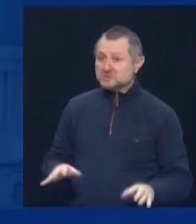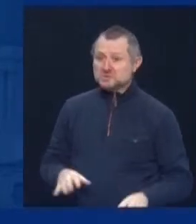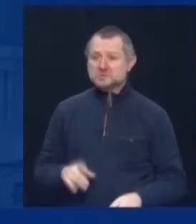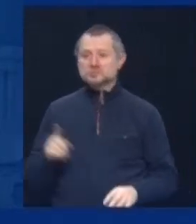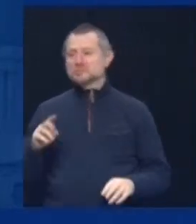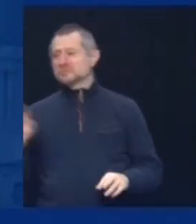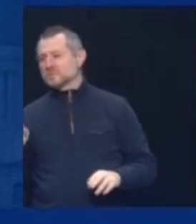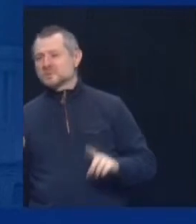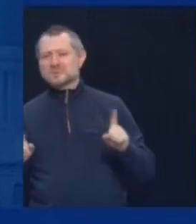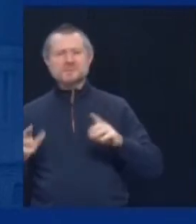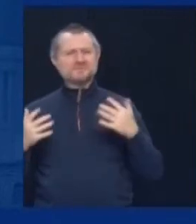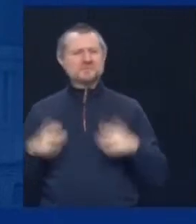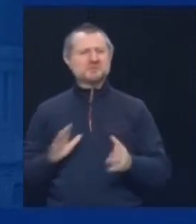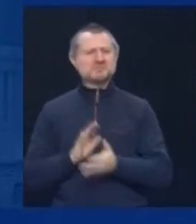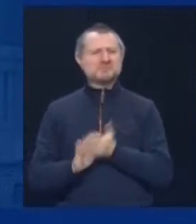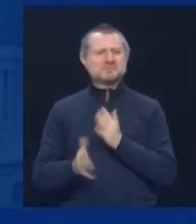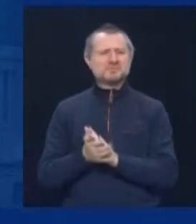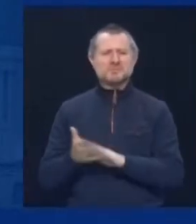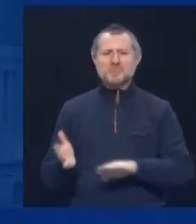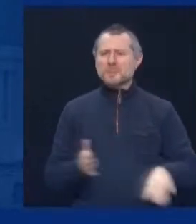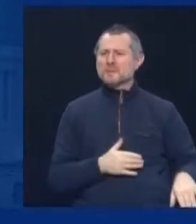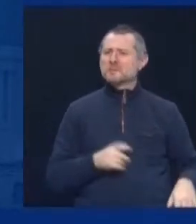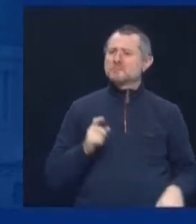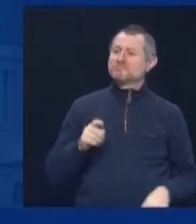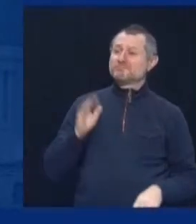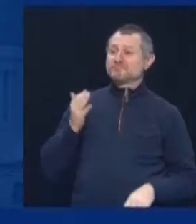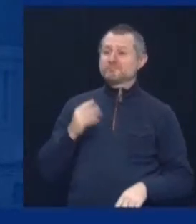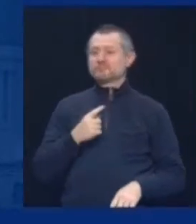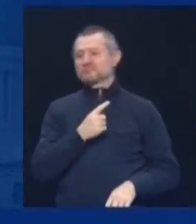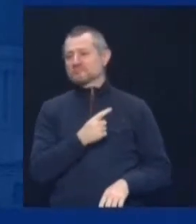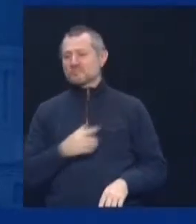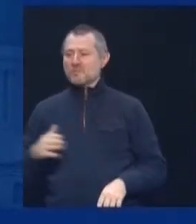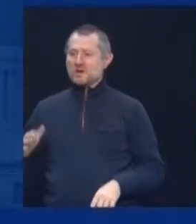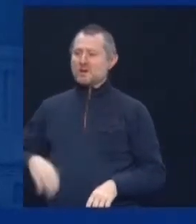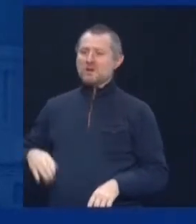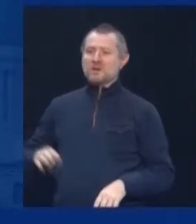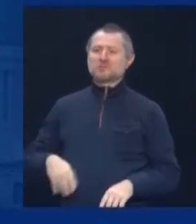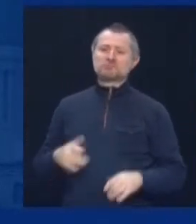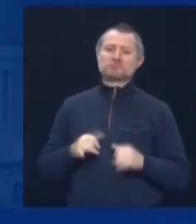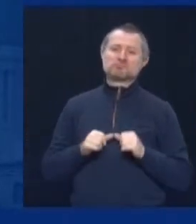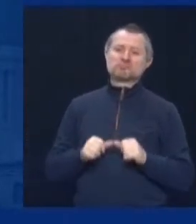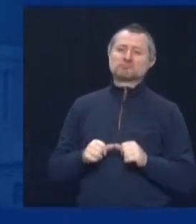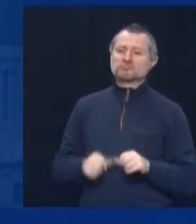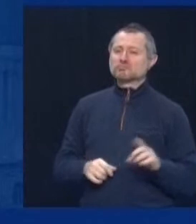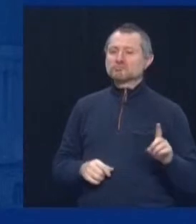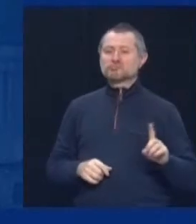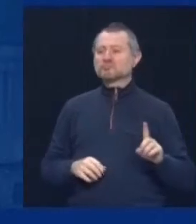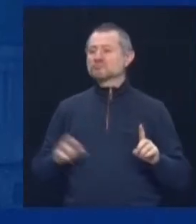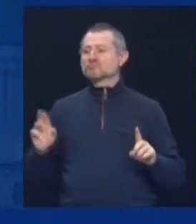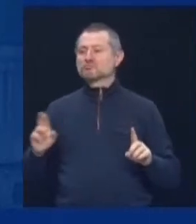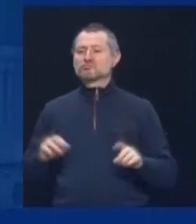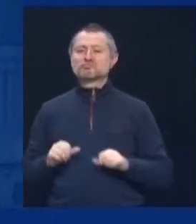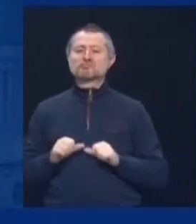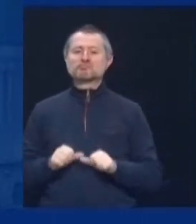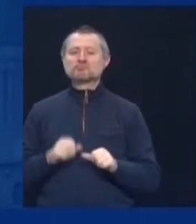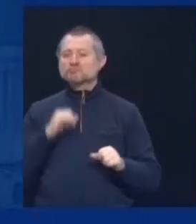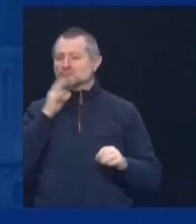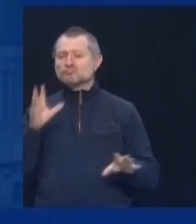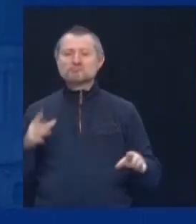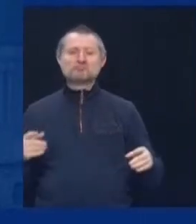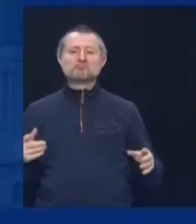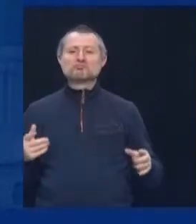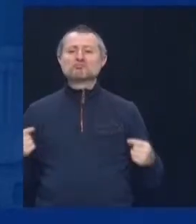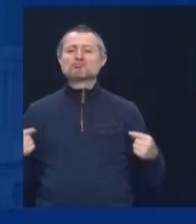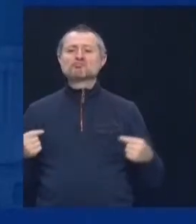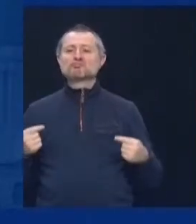job. Apparently that hasn't happened. This is a purely partisan debate. Again, I'm chairman of the